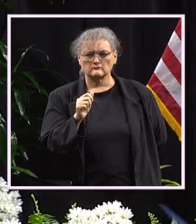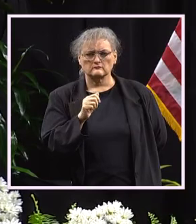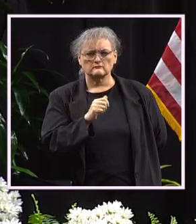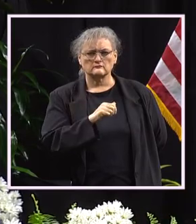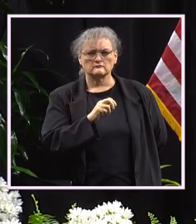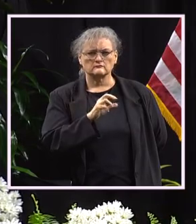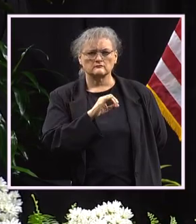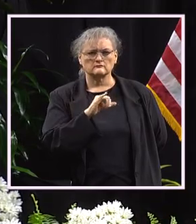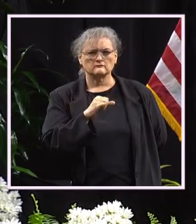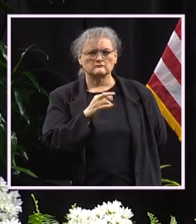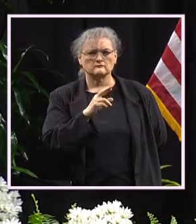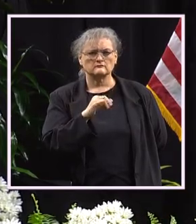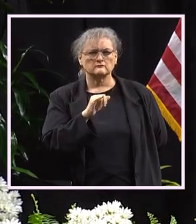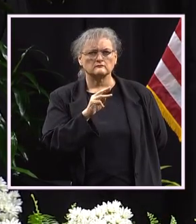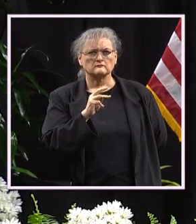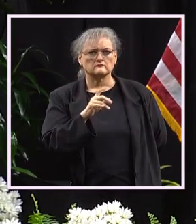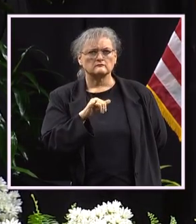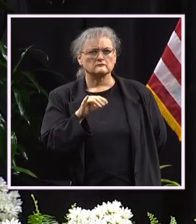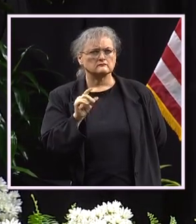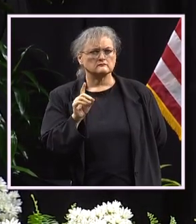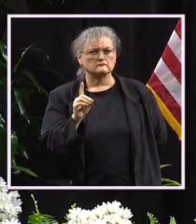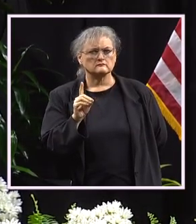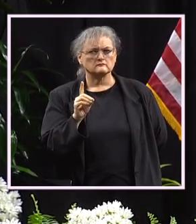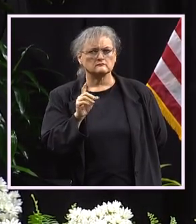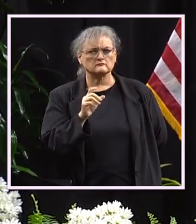Jeremy Rudolph Vasquez de la Garza,